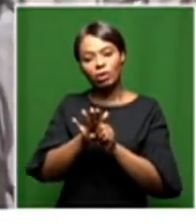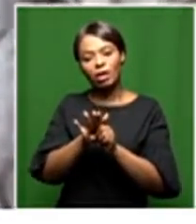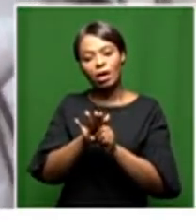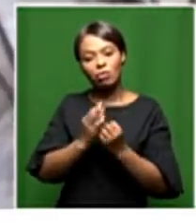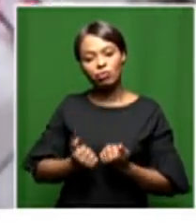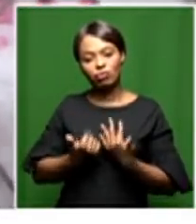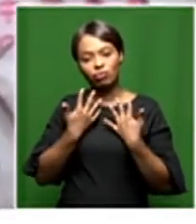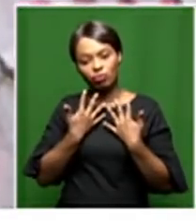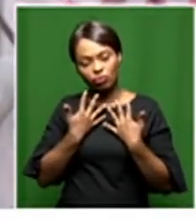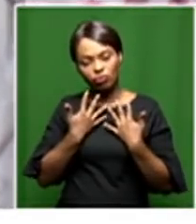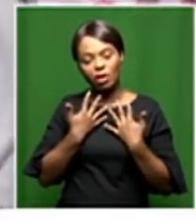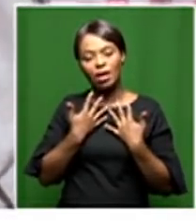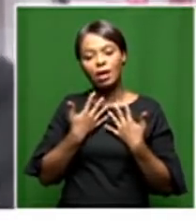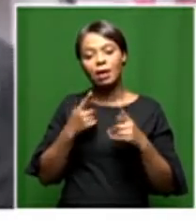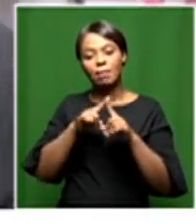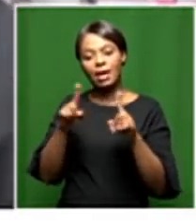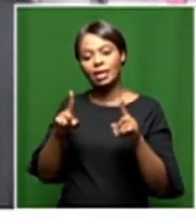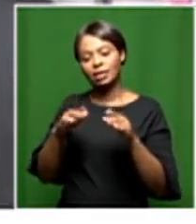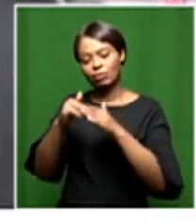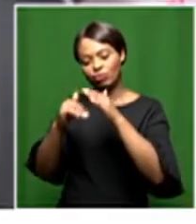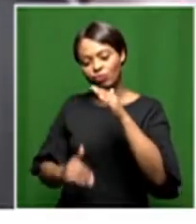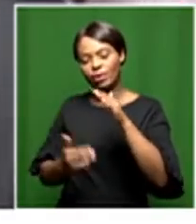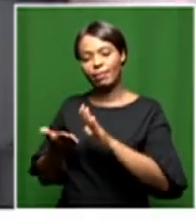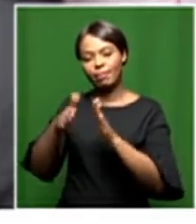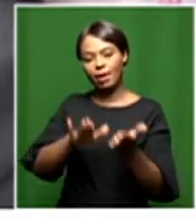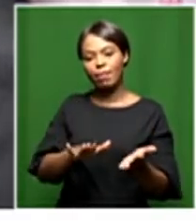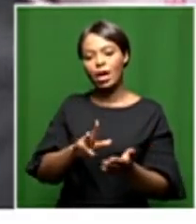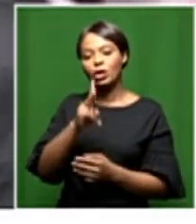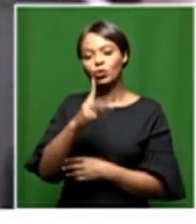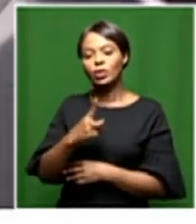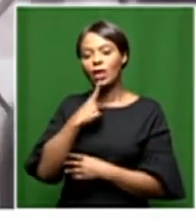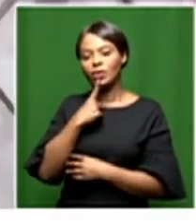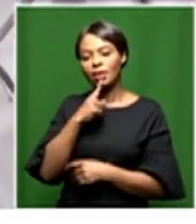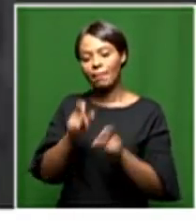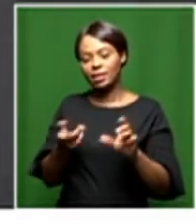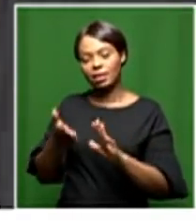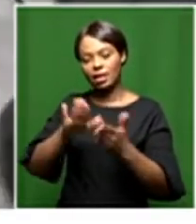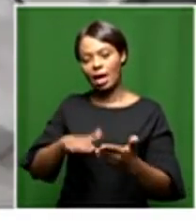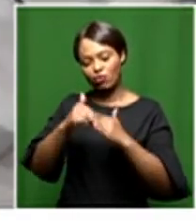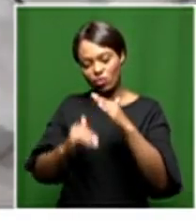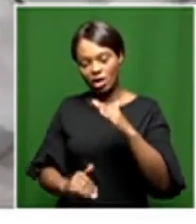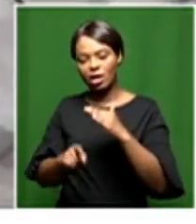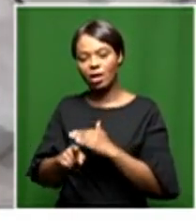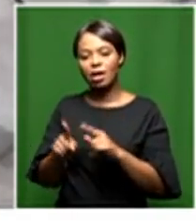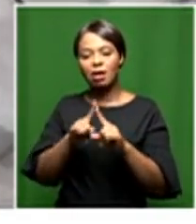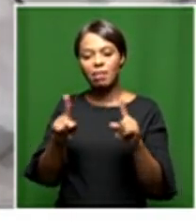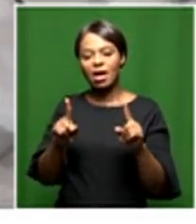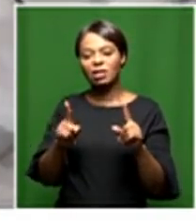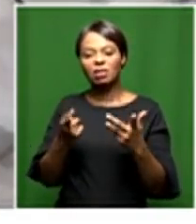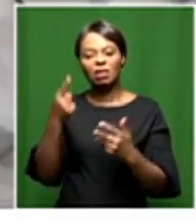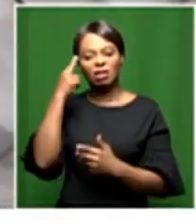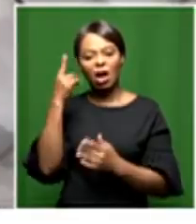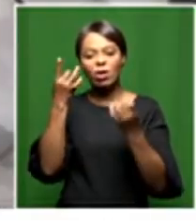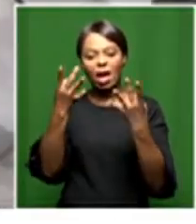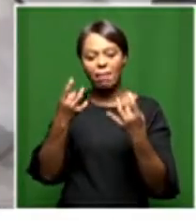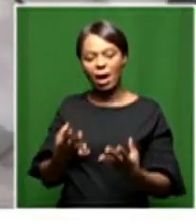our deaths are still below 2,000. But, we are, the numbers seem to be manageable,